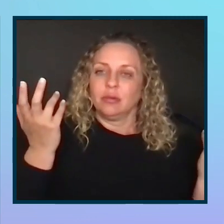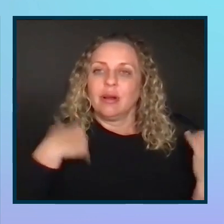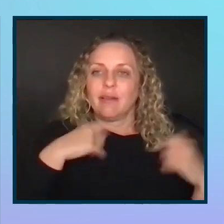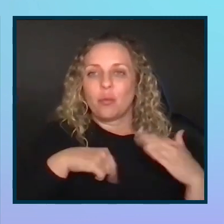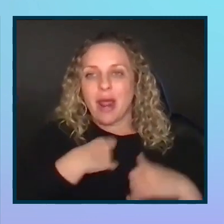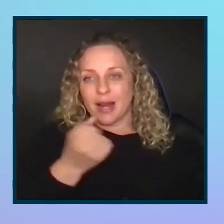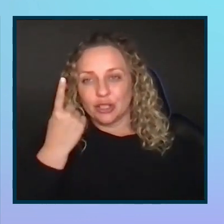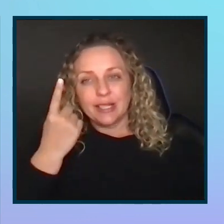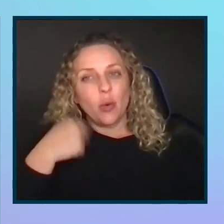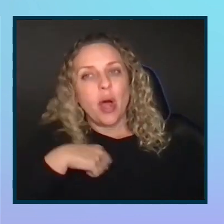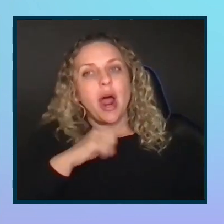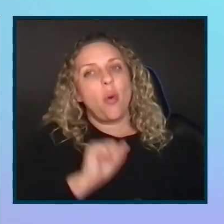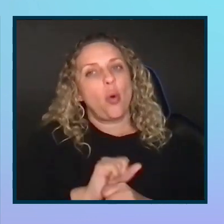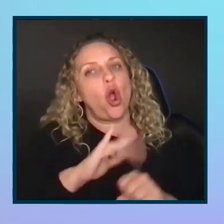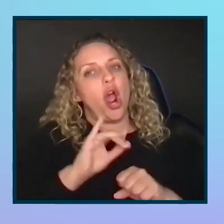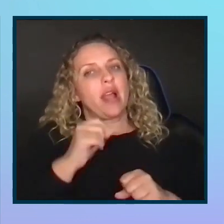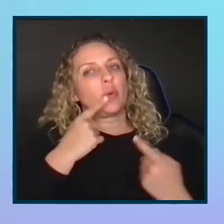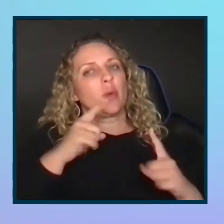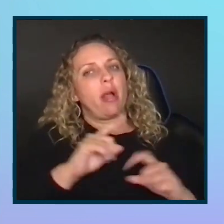when I've worked on it, it's worked really well. So,